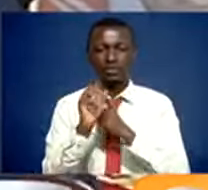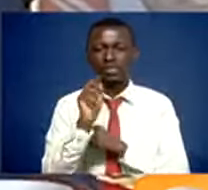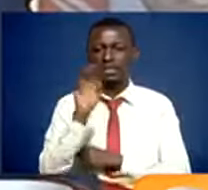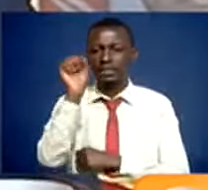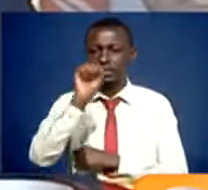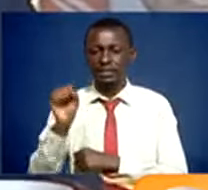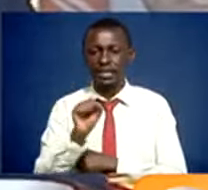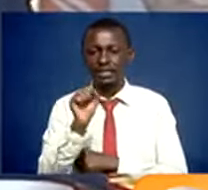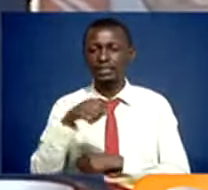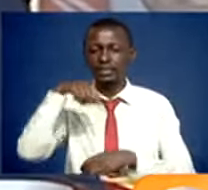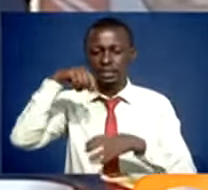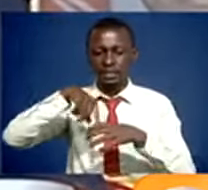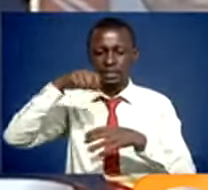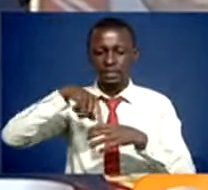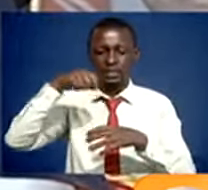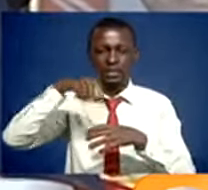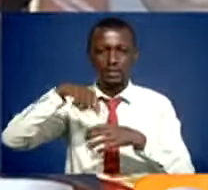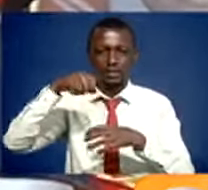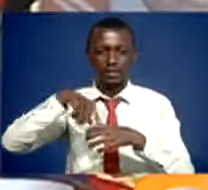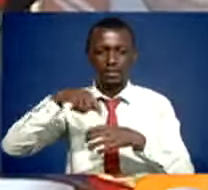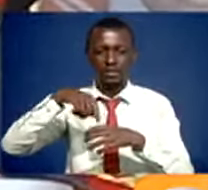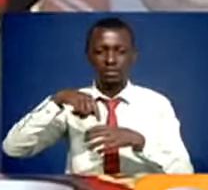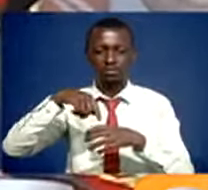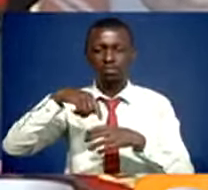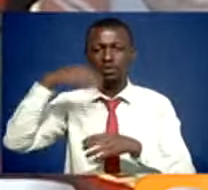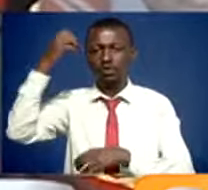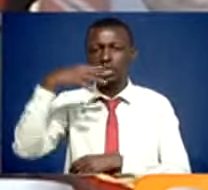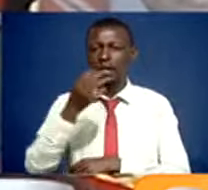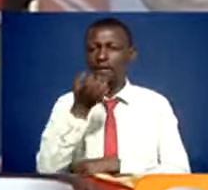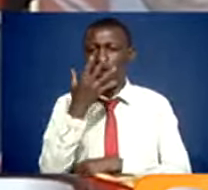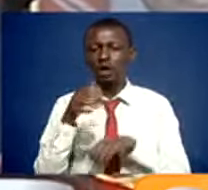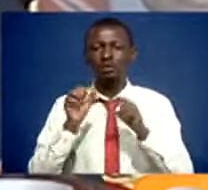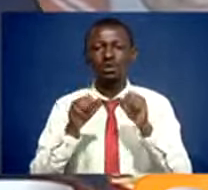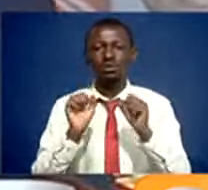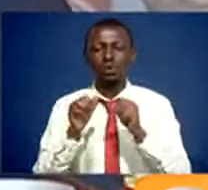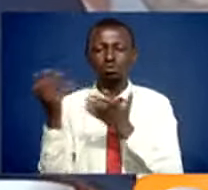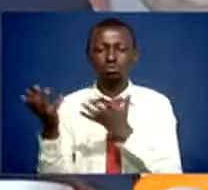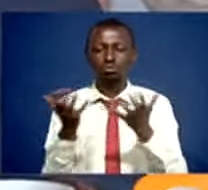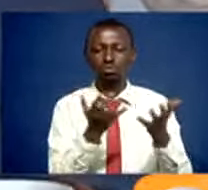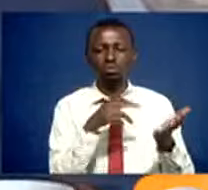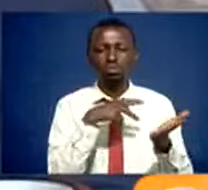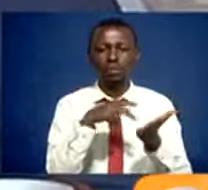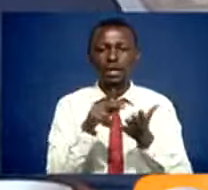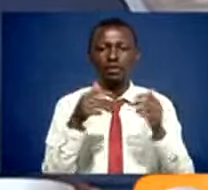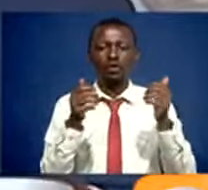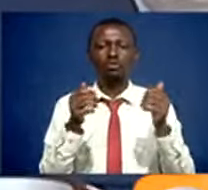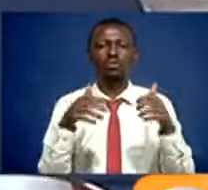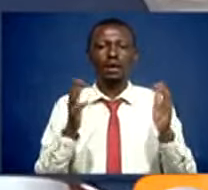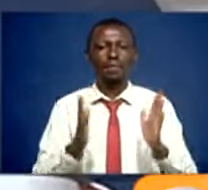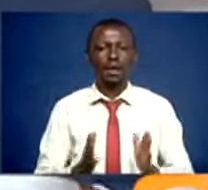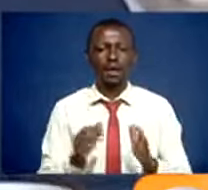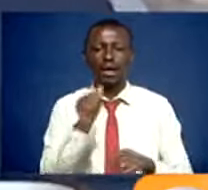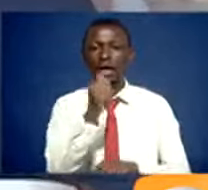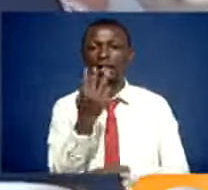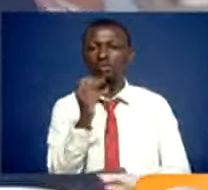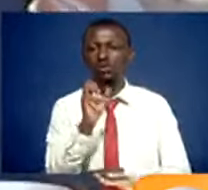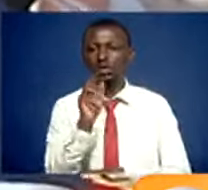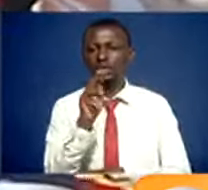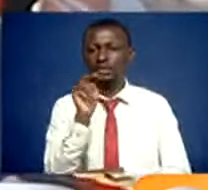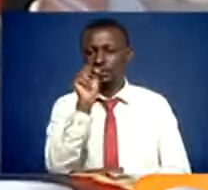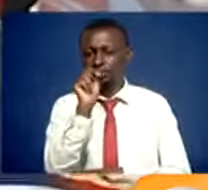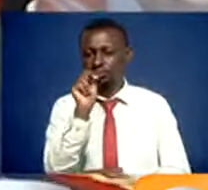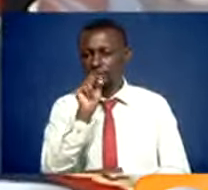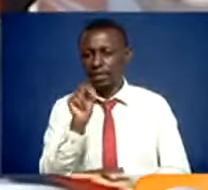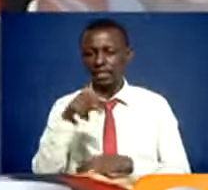sunflower seeds were purchased, with 40 tons distributed to farmers. Another 40 tons of seed have been allocated